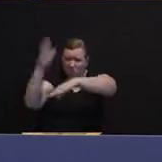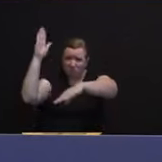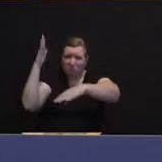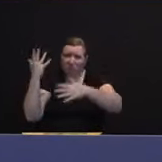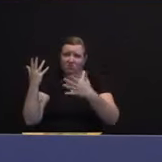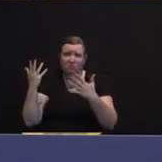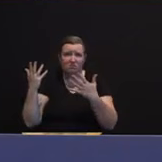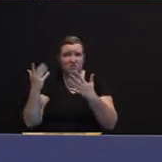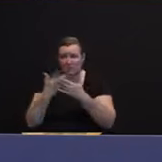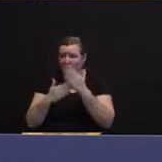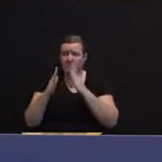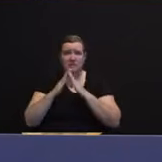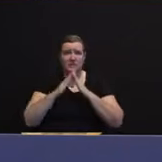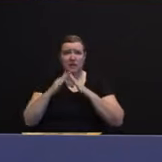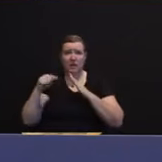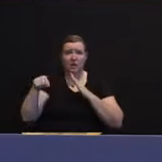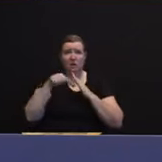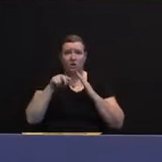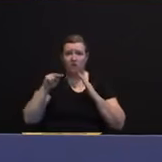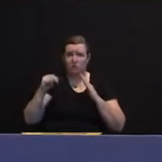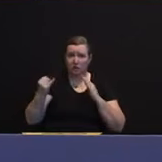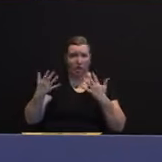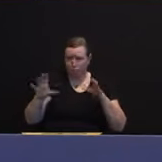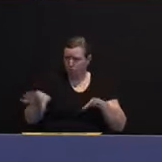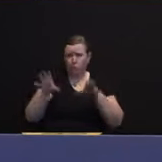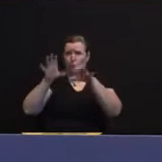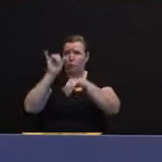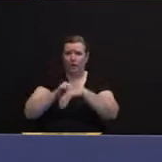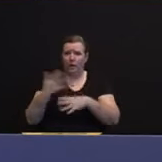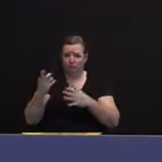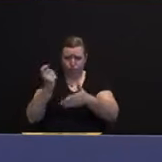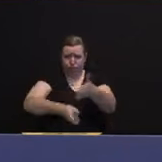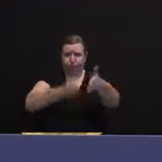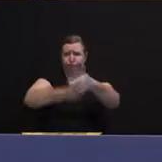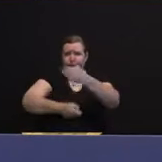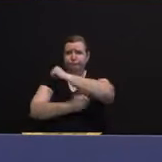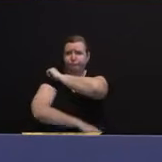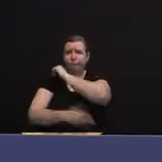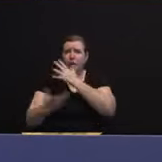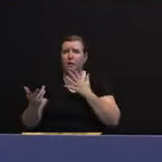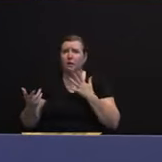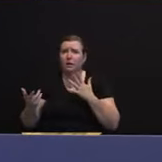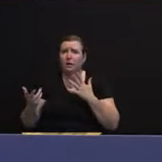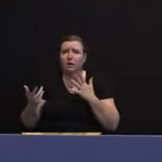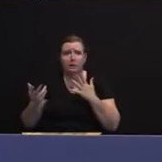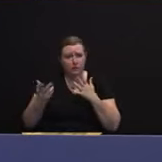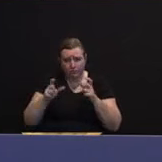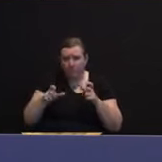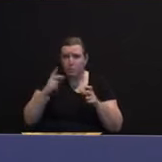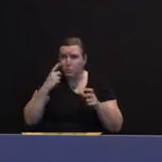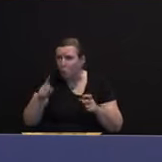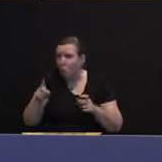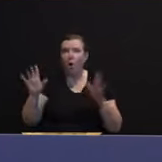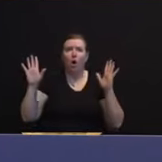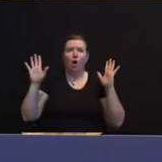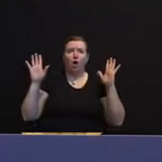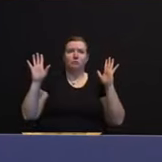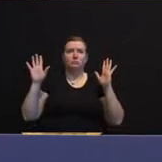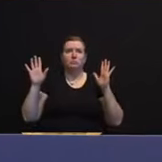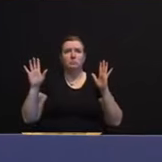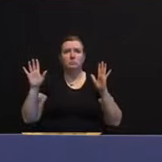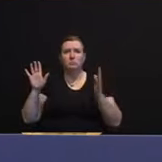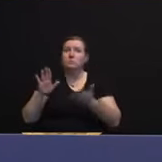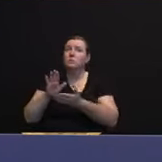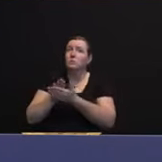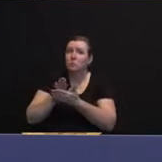It gets people's attention, it would seem. Schools, you mentioned, were doing really well, and that may be different than exactly what's going on